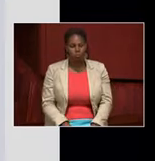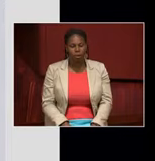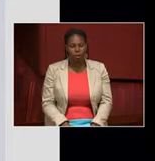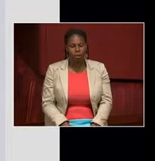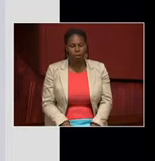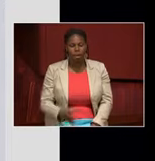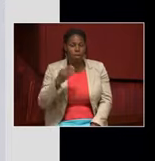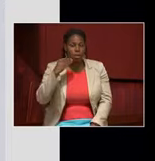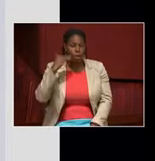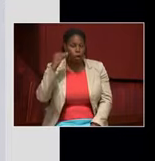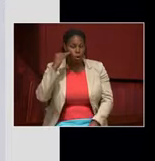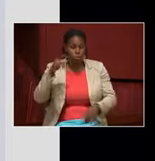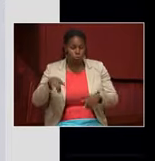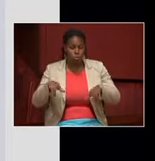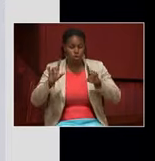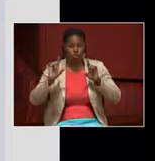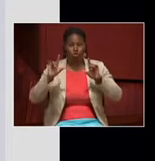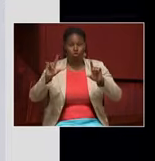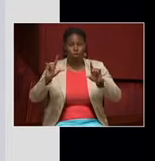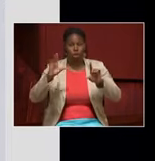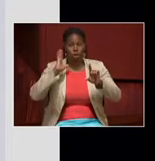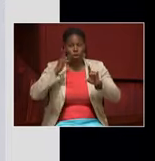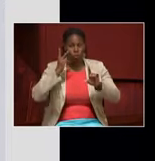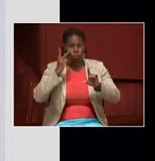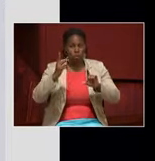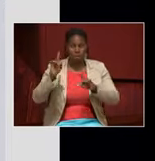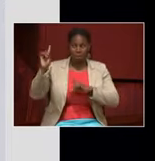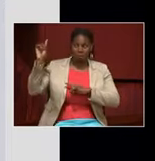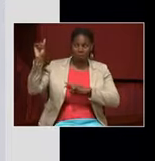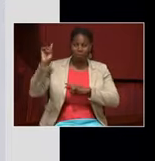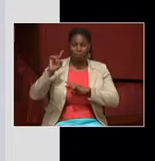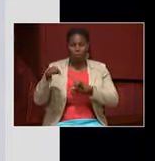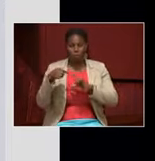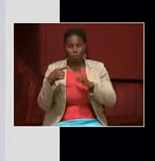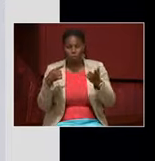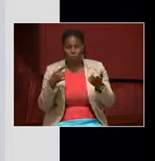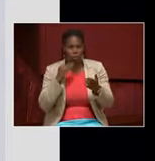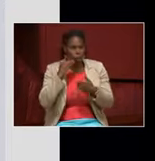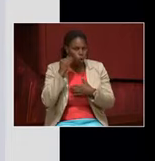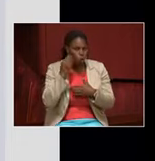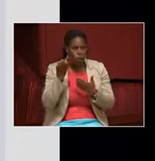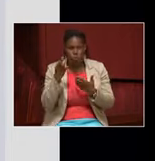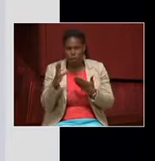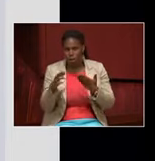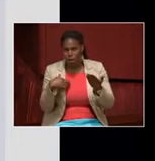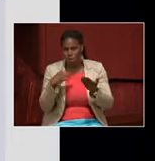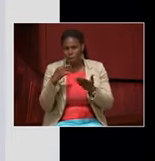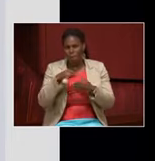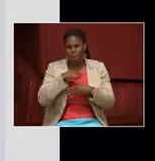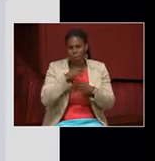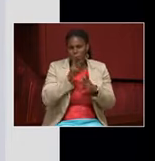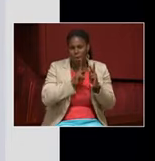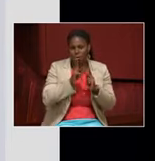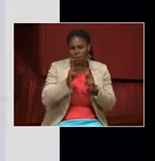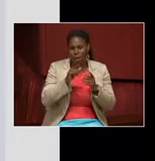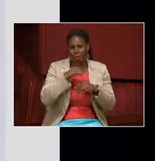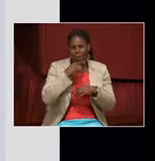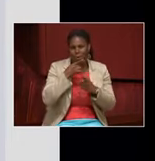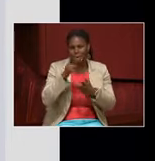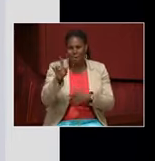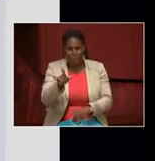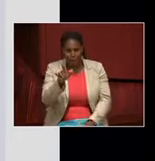home screen that you will see when you're at your home or in a public library and so forth. But